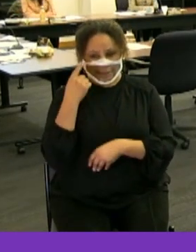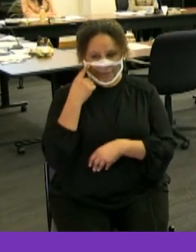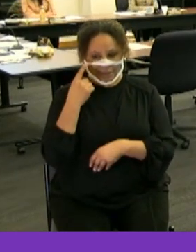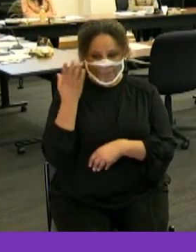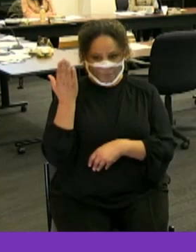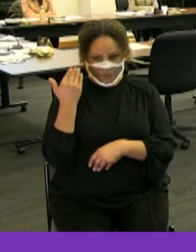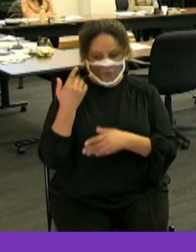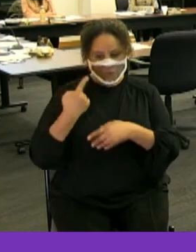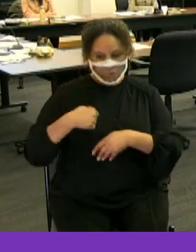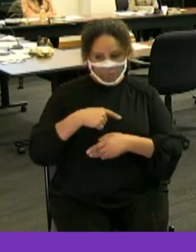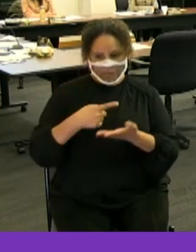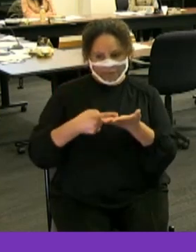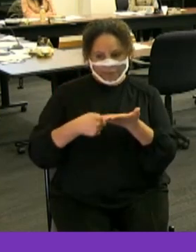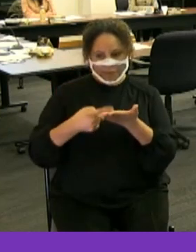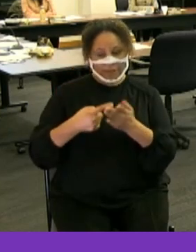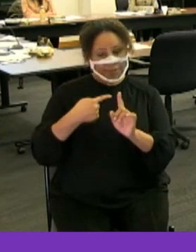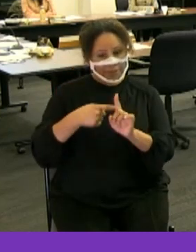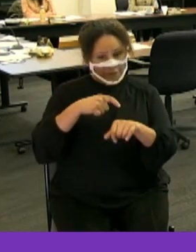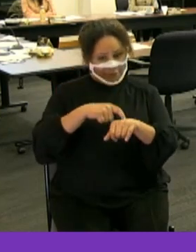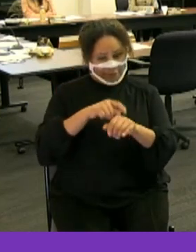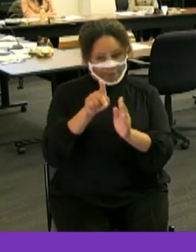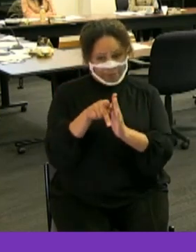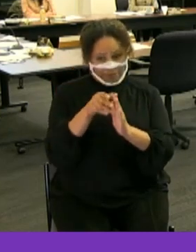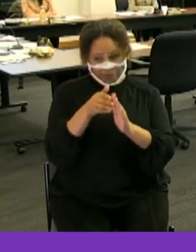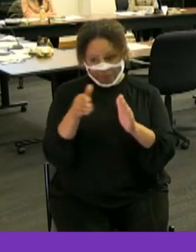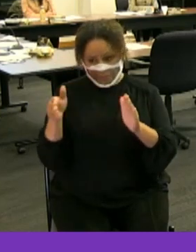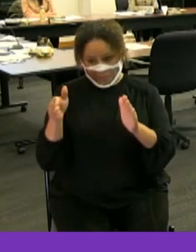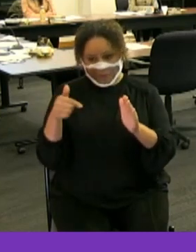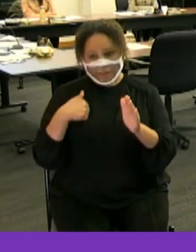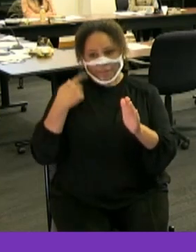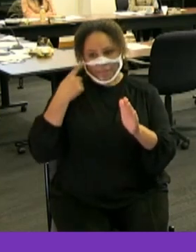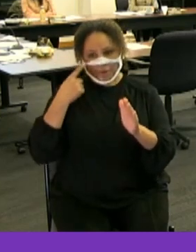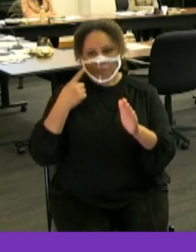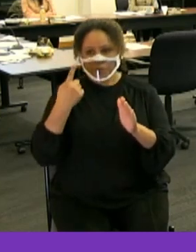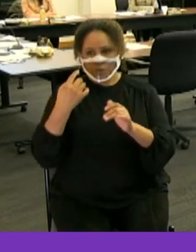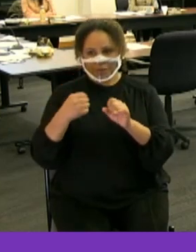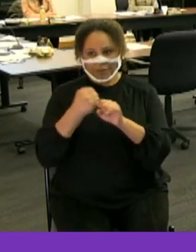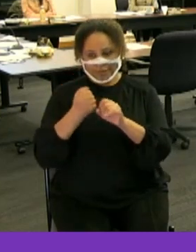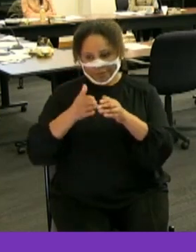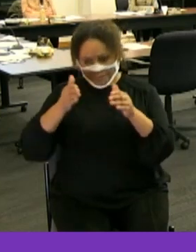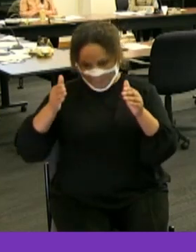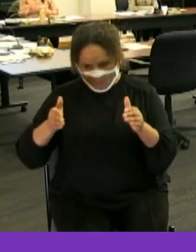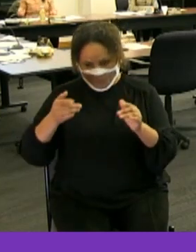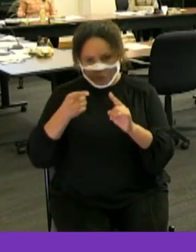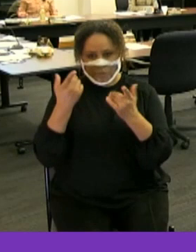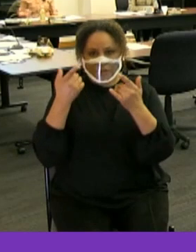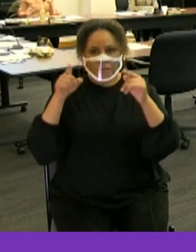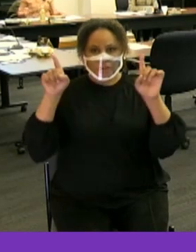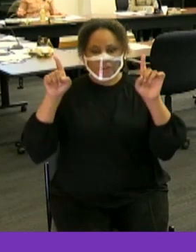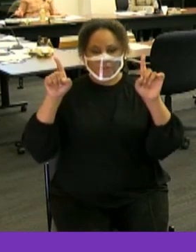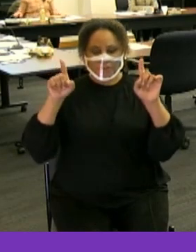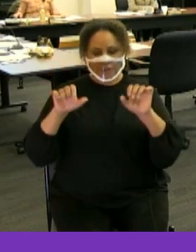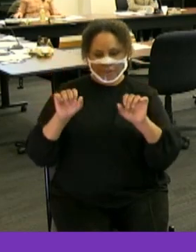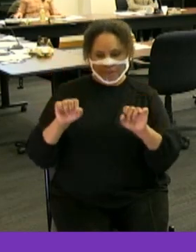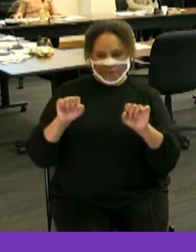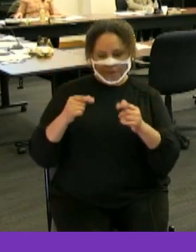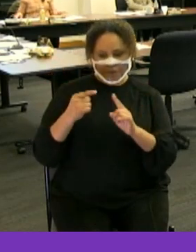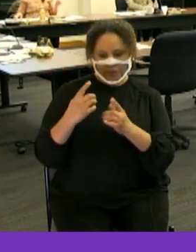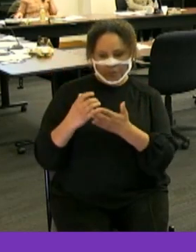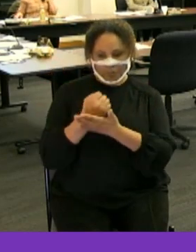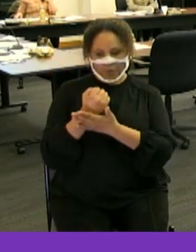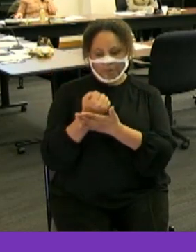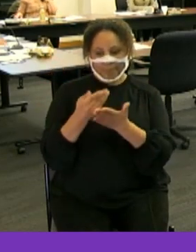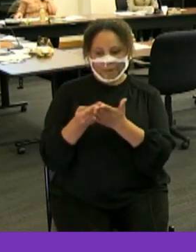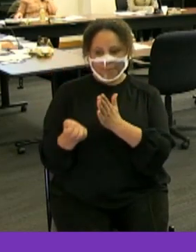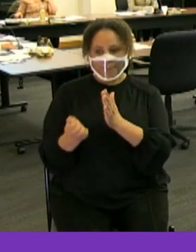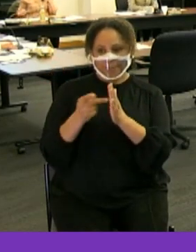we had discussed. And the time frame, I thought it was a year in order for them to achieve the eligibility for